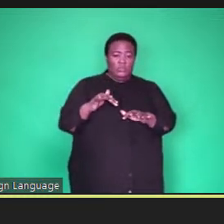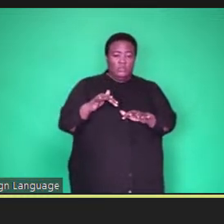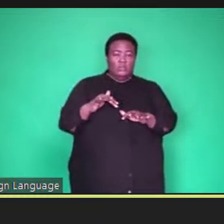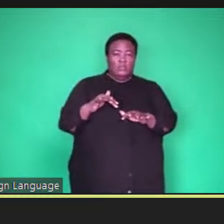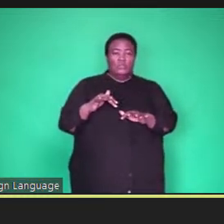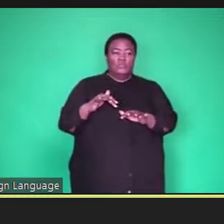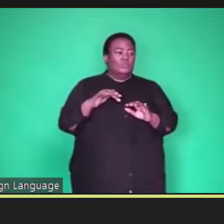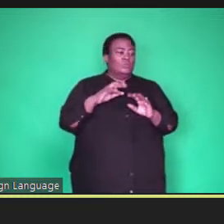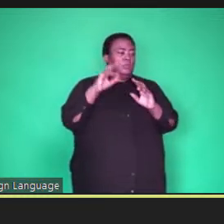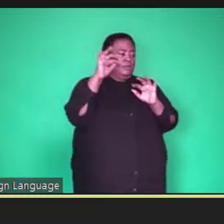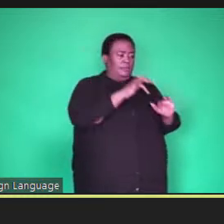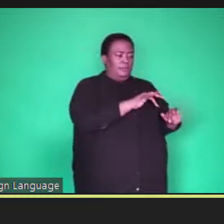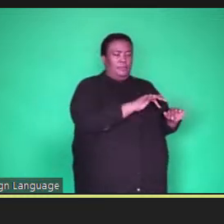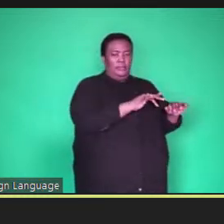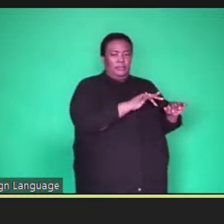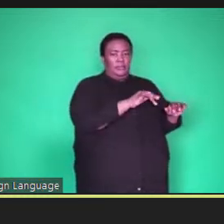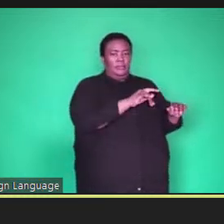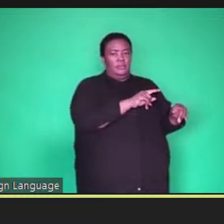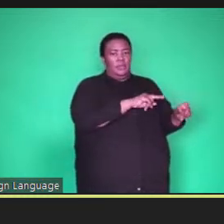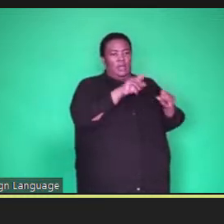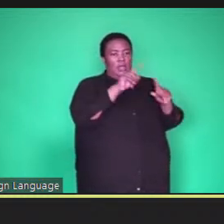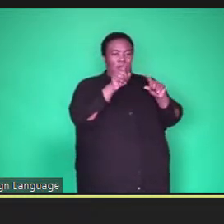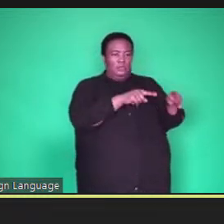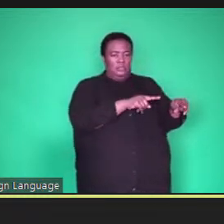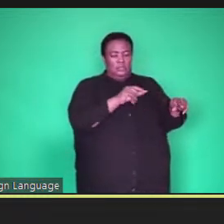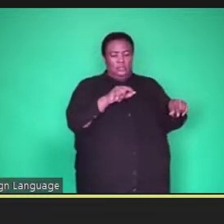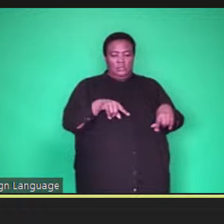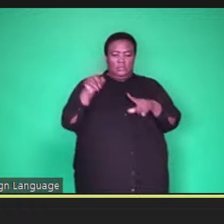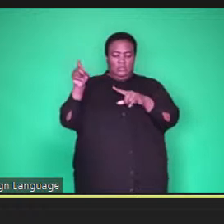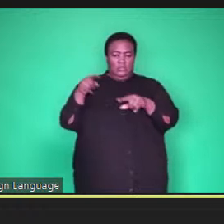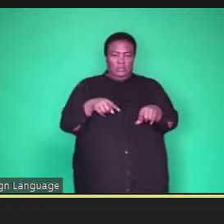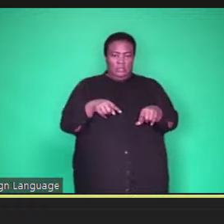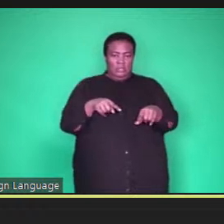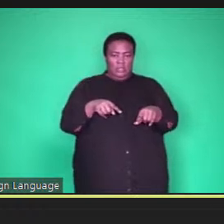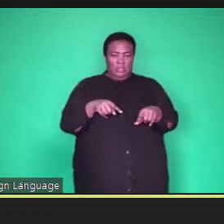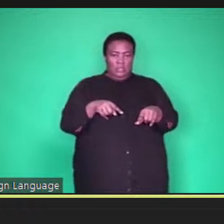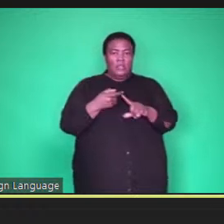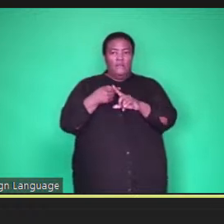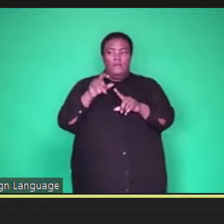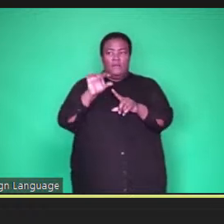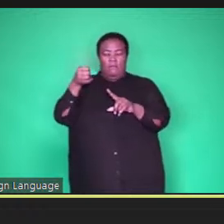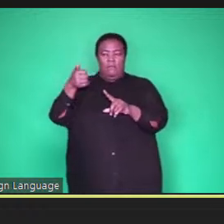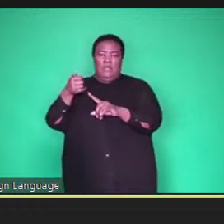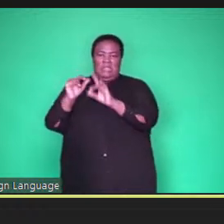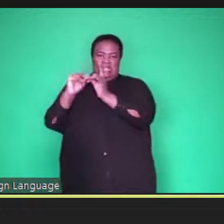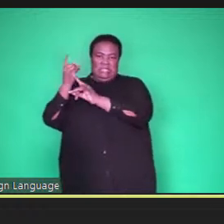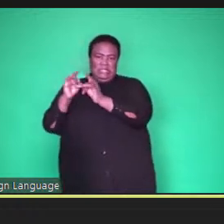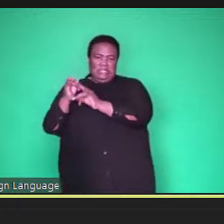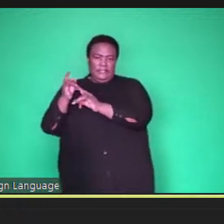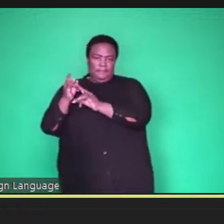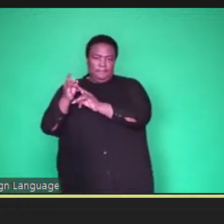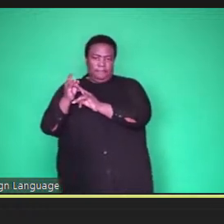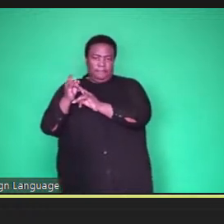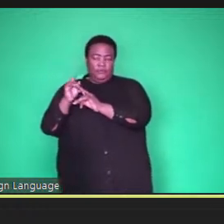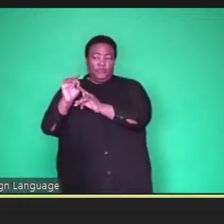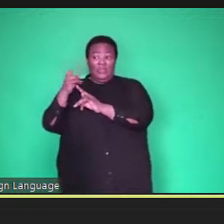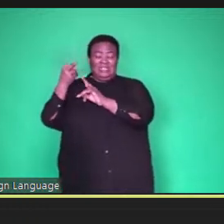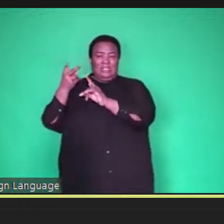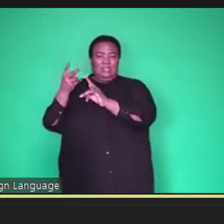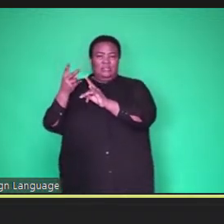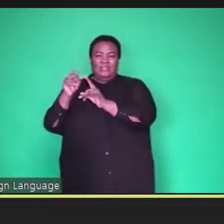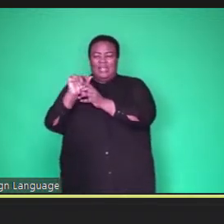metros. Into the core metro from a secondary city, for example, 8% of the